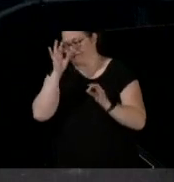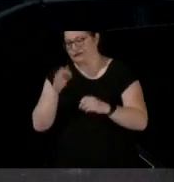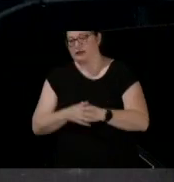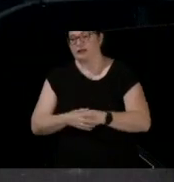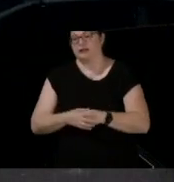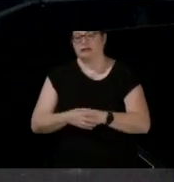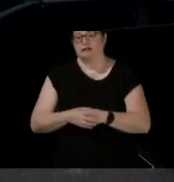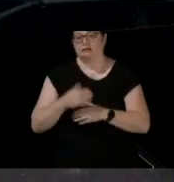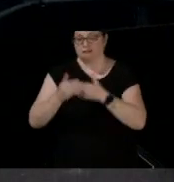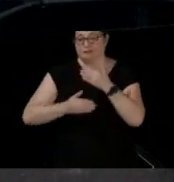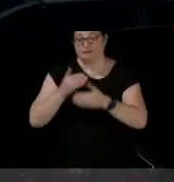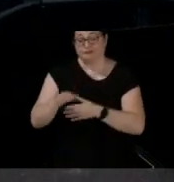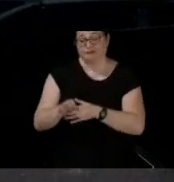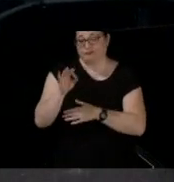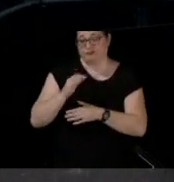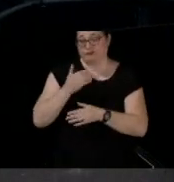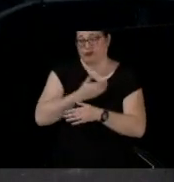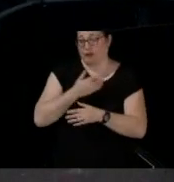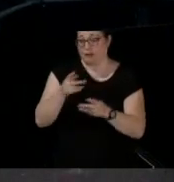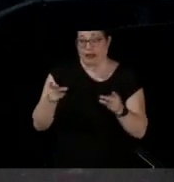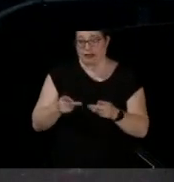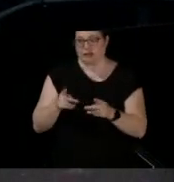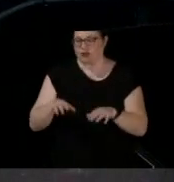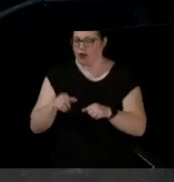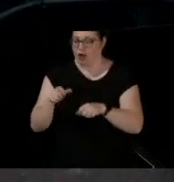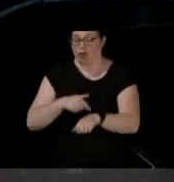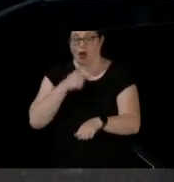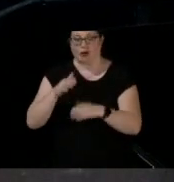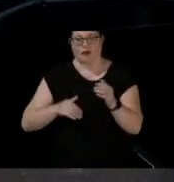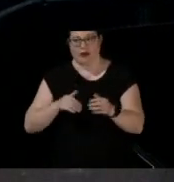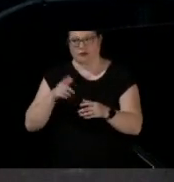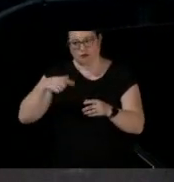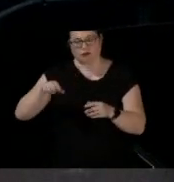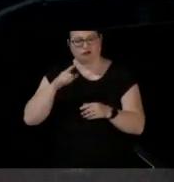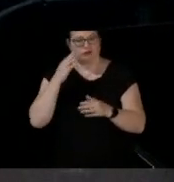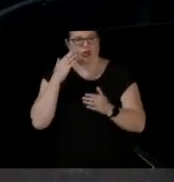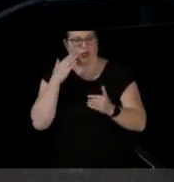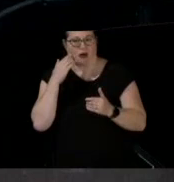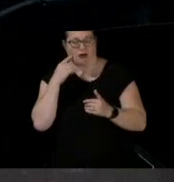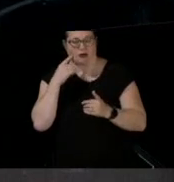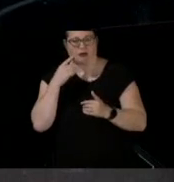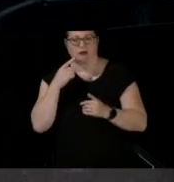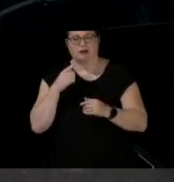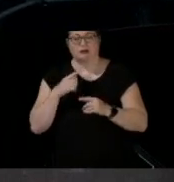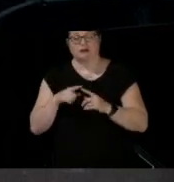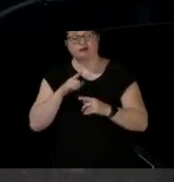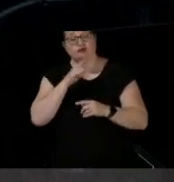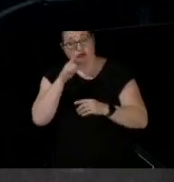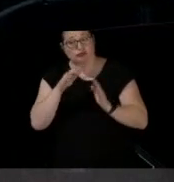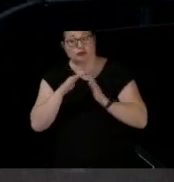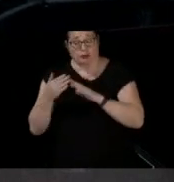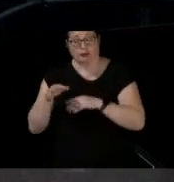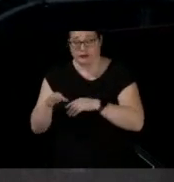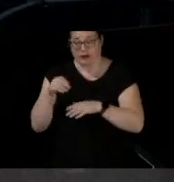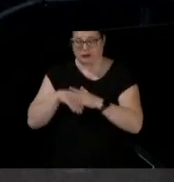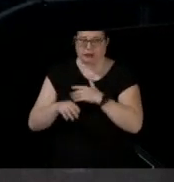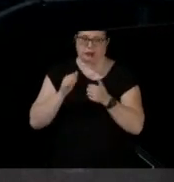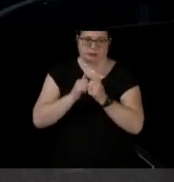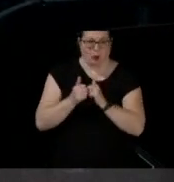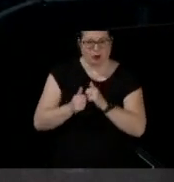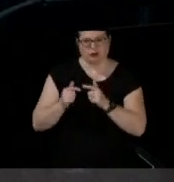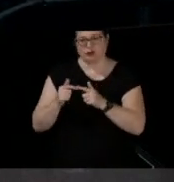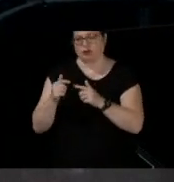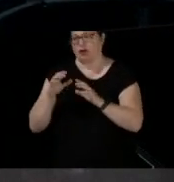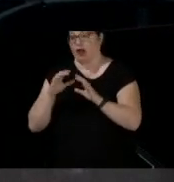finding our place seemed to take longer than many had anticipated. Yet through community found in our fall sports teams, new clubs, and